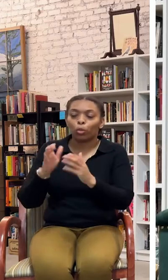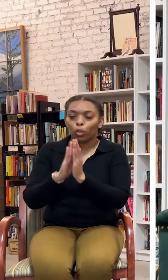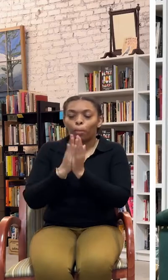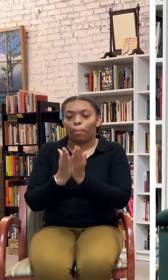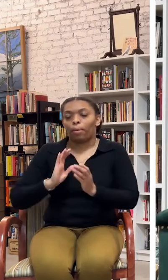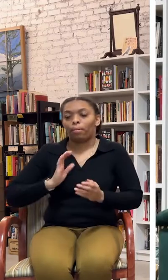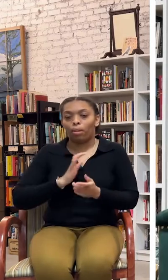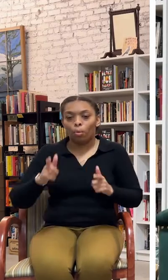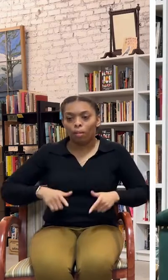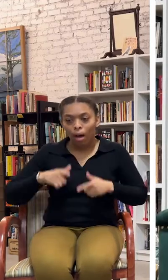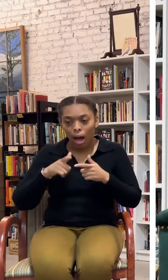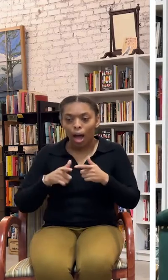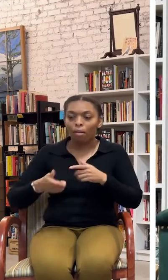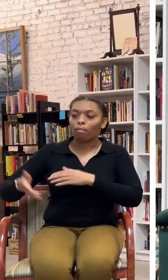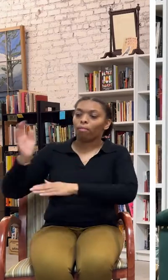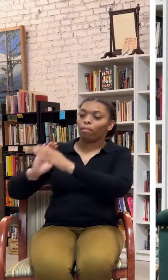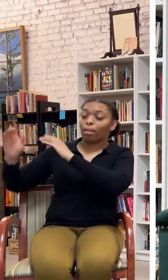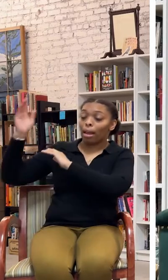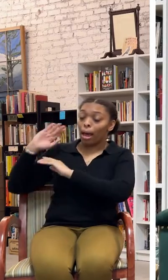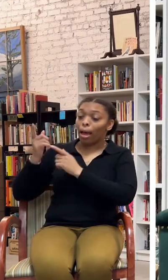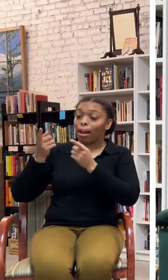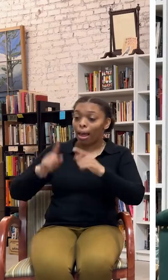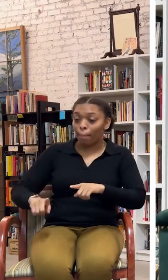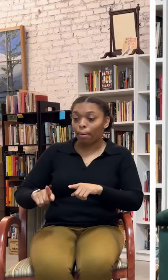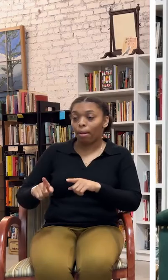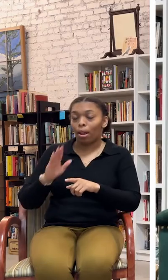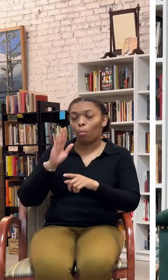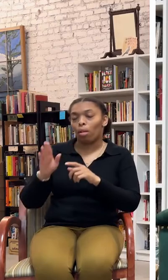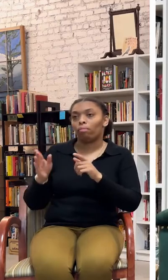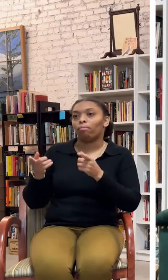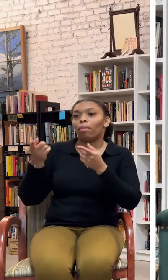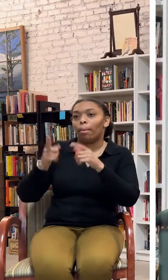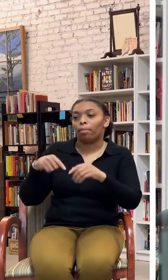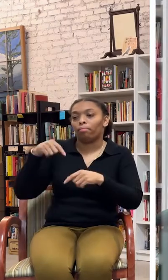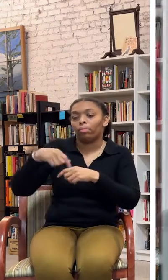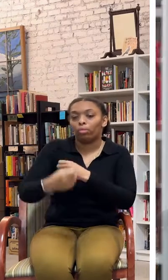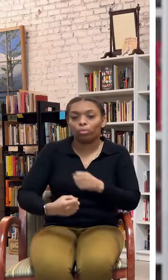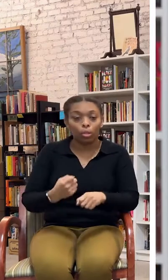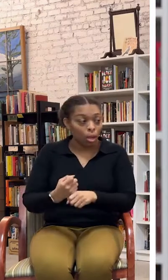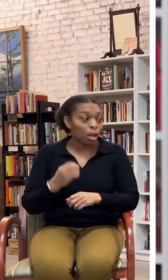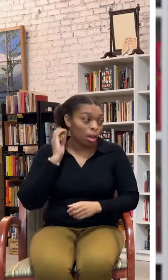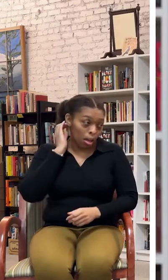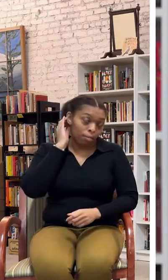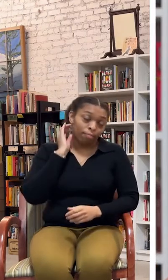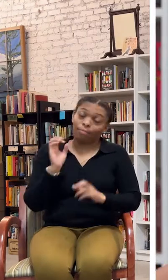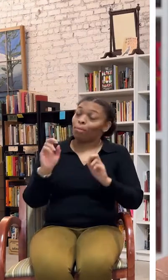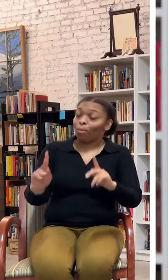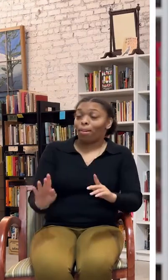of what's come before and definitely what is coming to hit us in 2024? Starting with the heat.